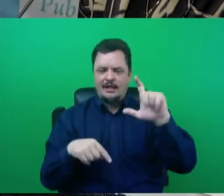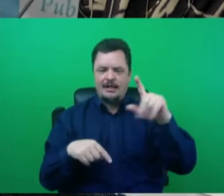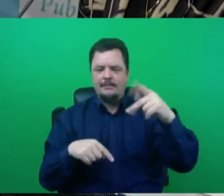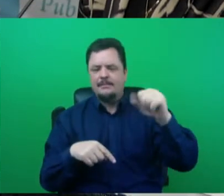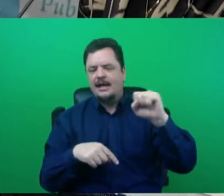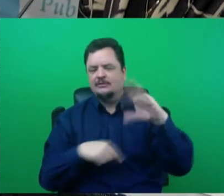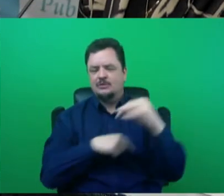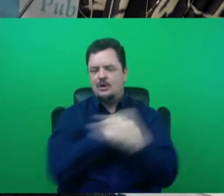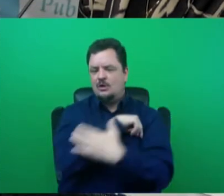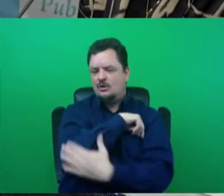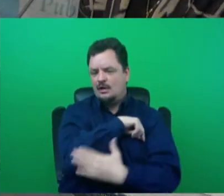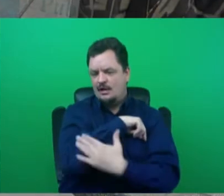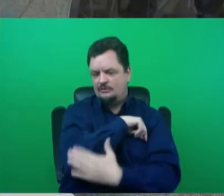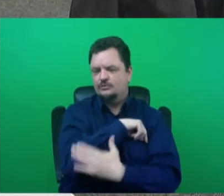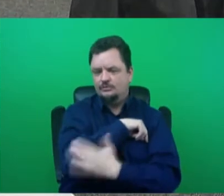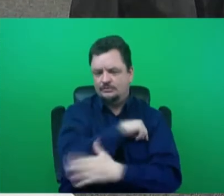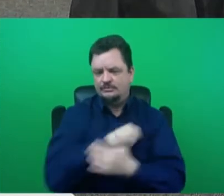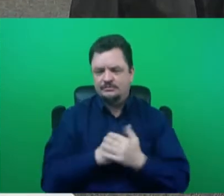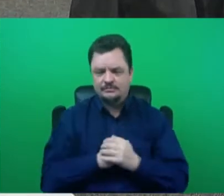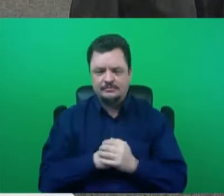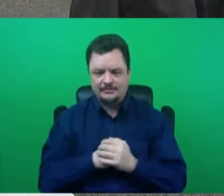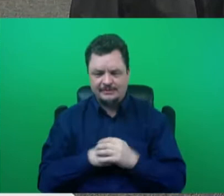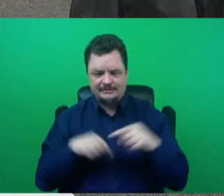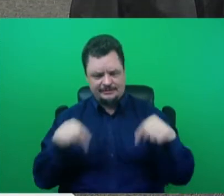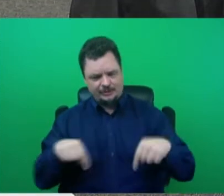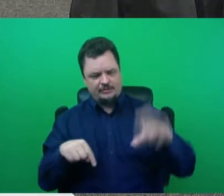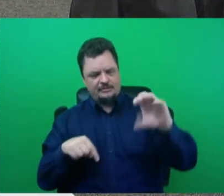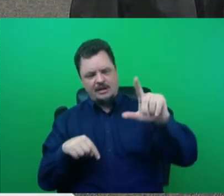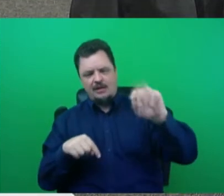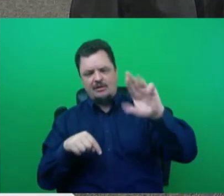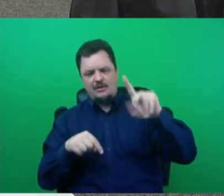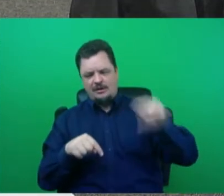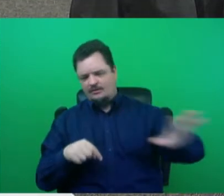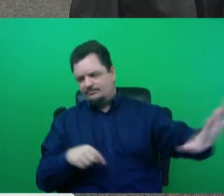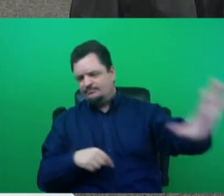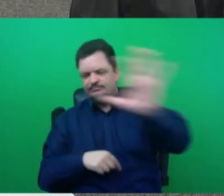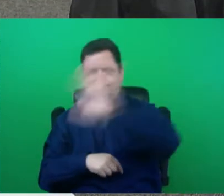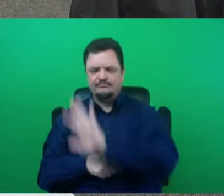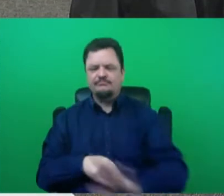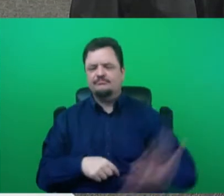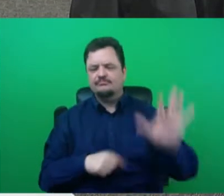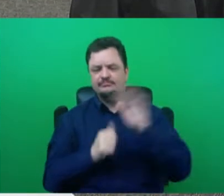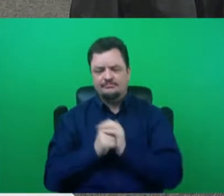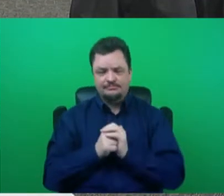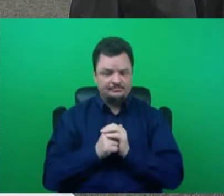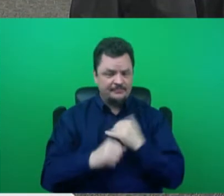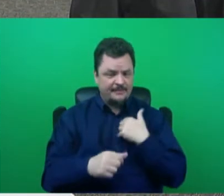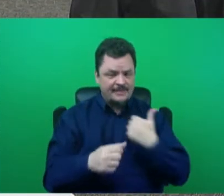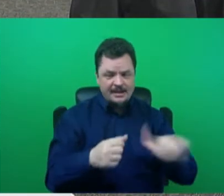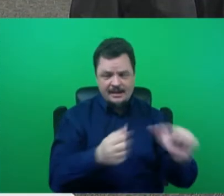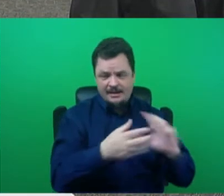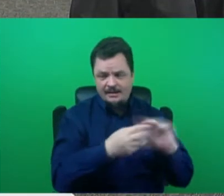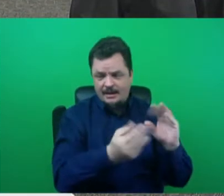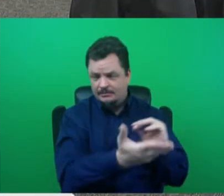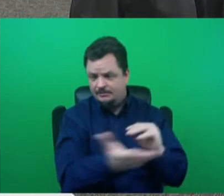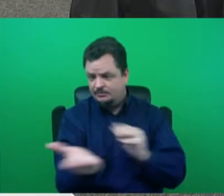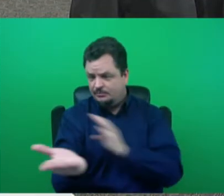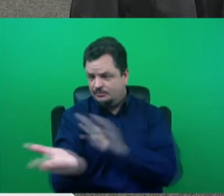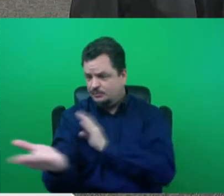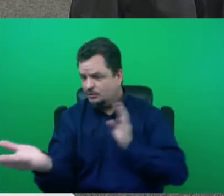Any comments? Yes. I have some after board members. Okay. Board member comments? Okay. Director Whelan.